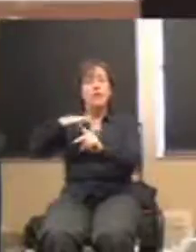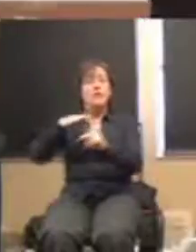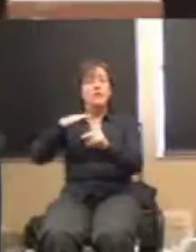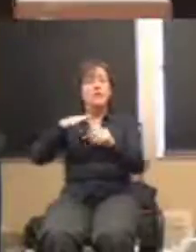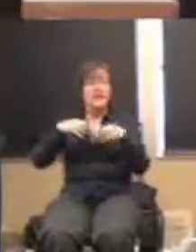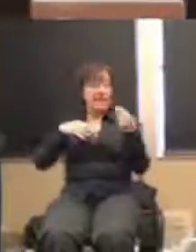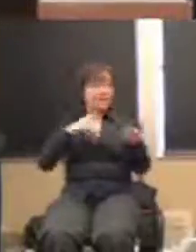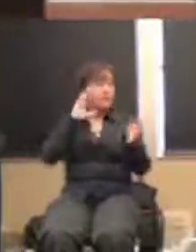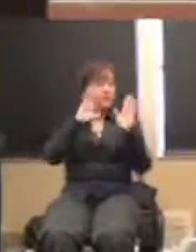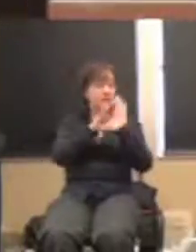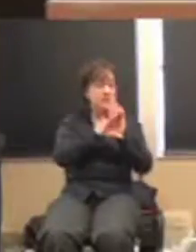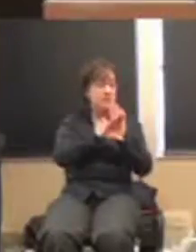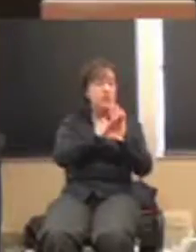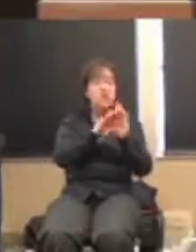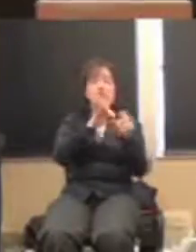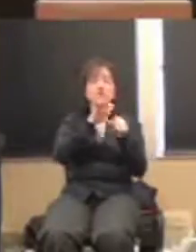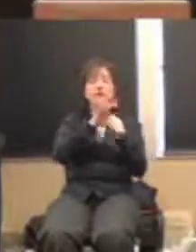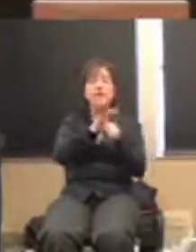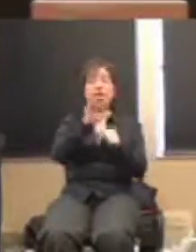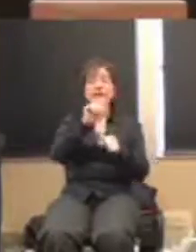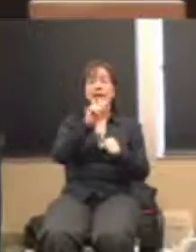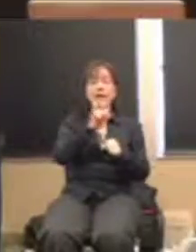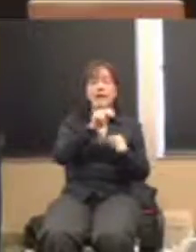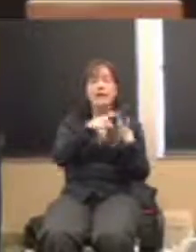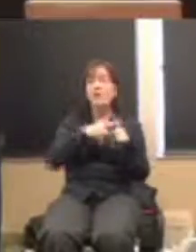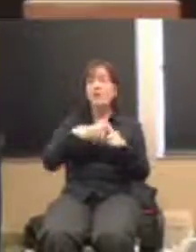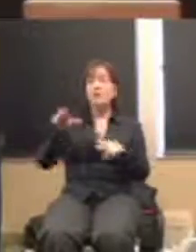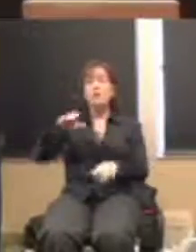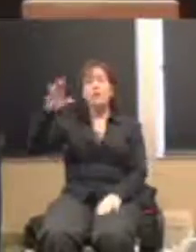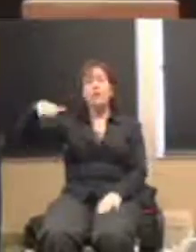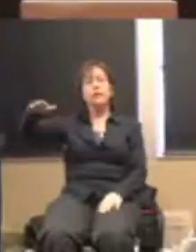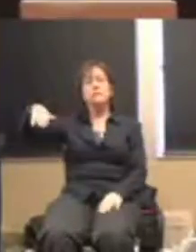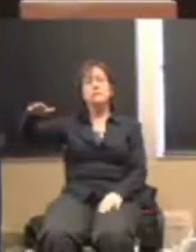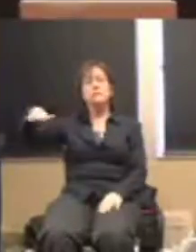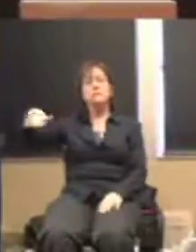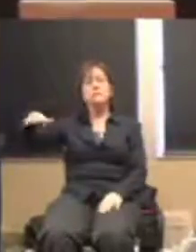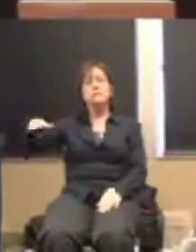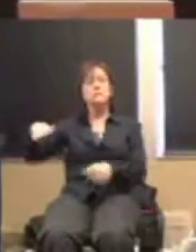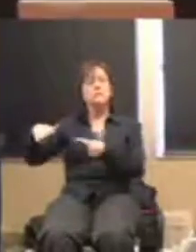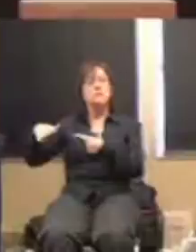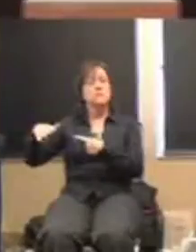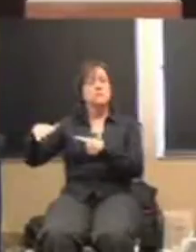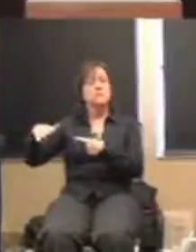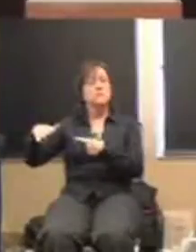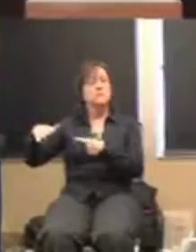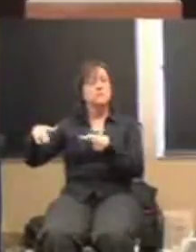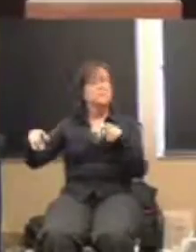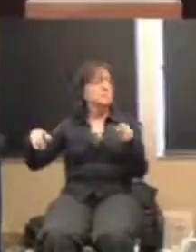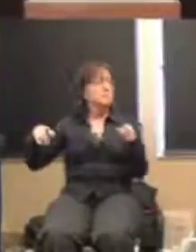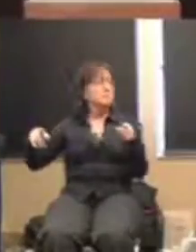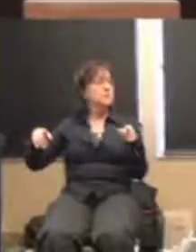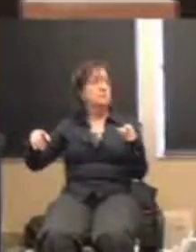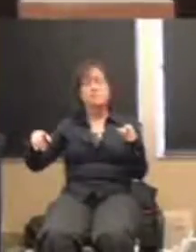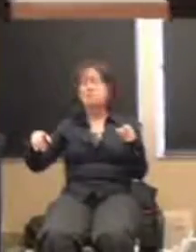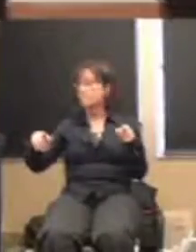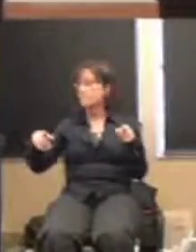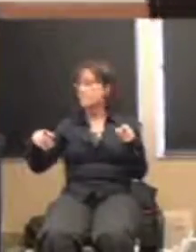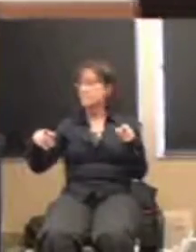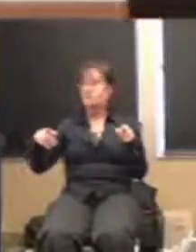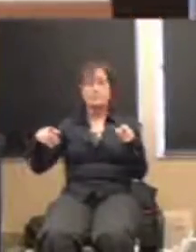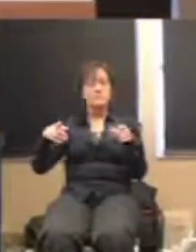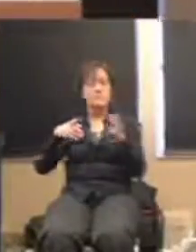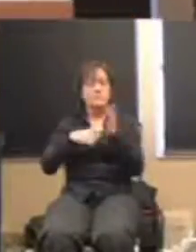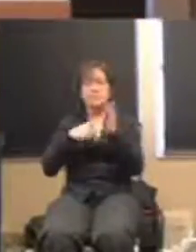picture of a soda can or going like this? Because sometimes I think we're just going down a